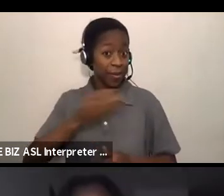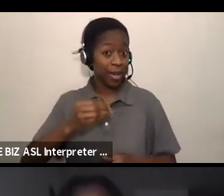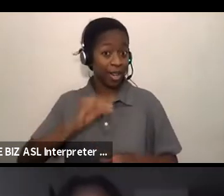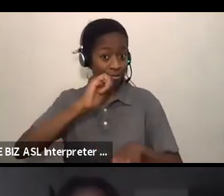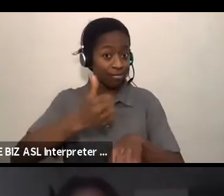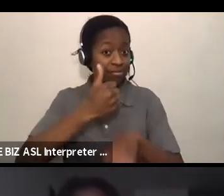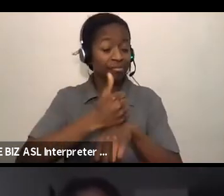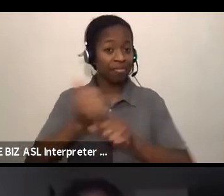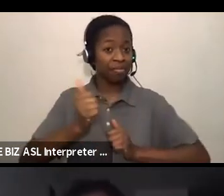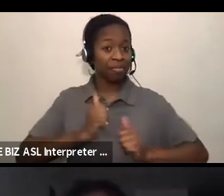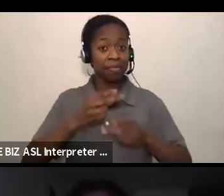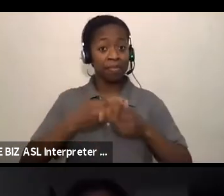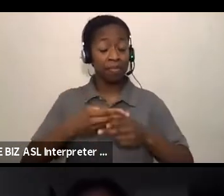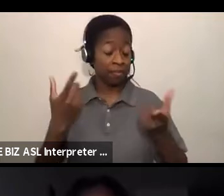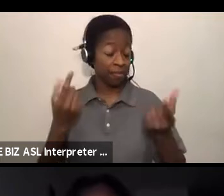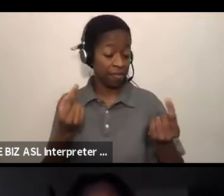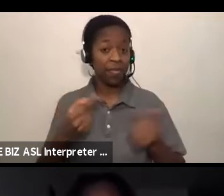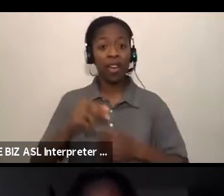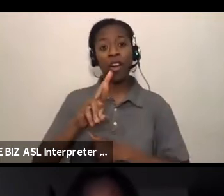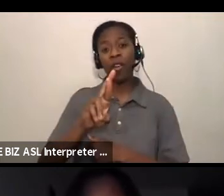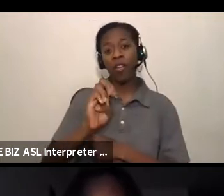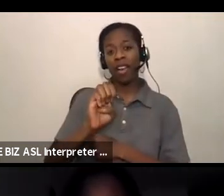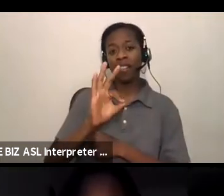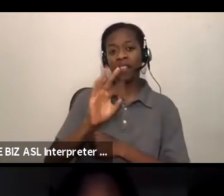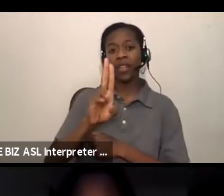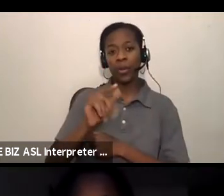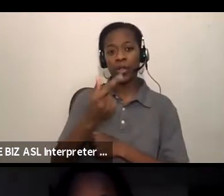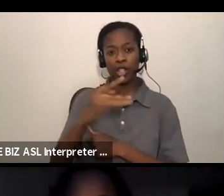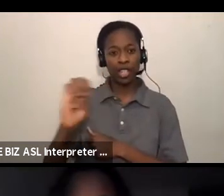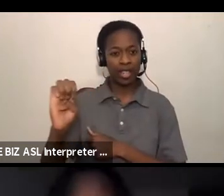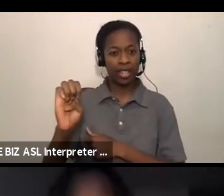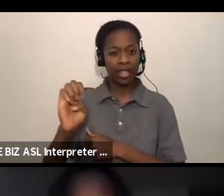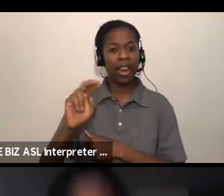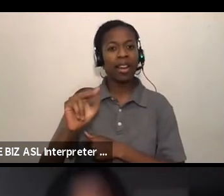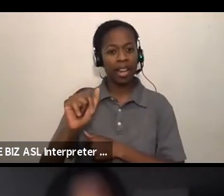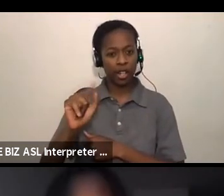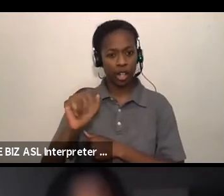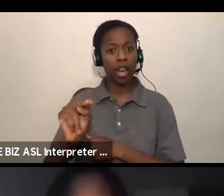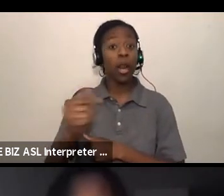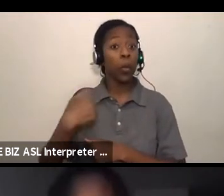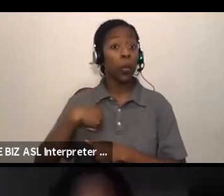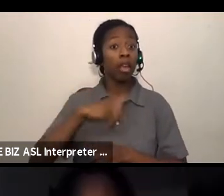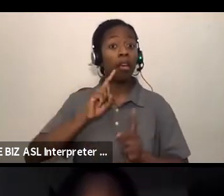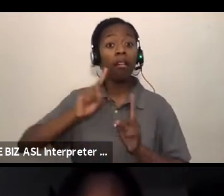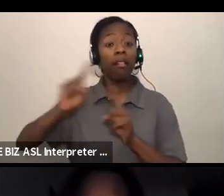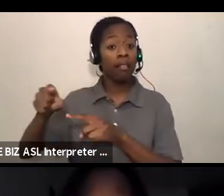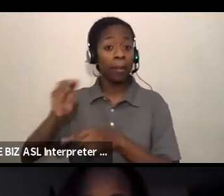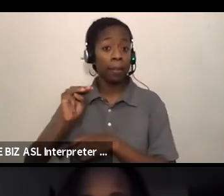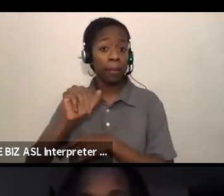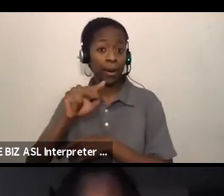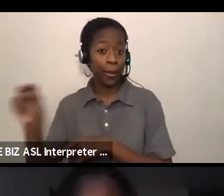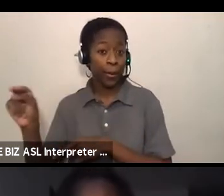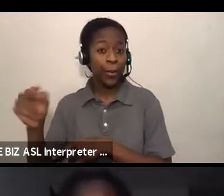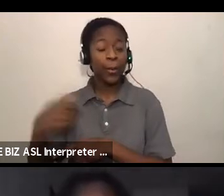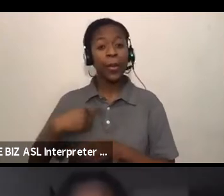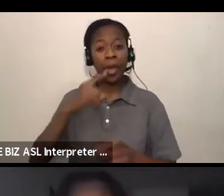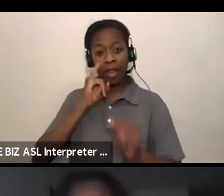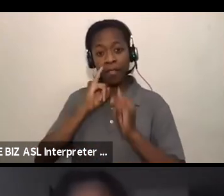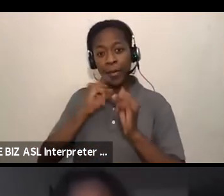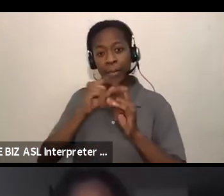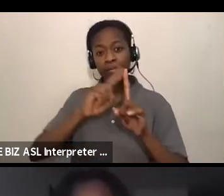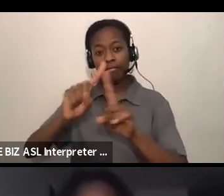a play that we worked with Lao communities. We went to Minnesota and interviewed elders and community members. I